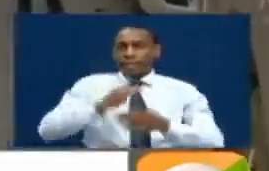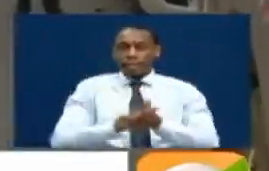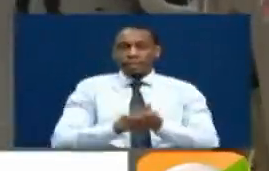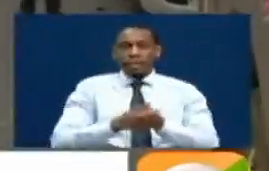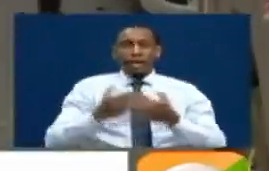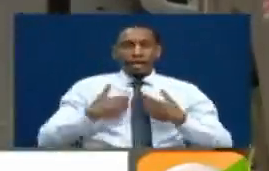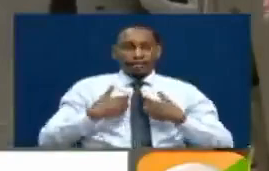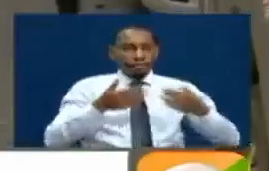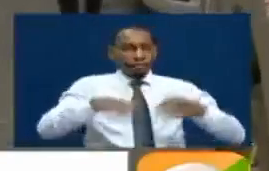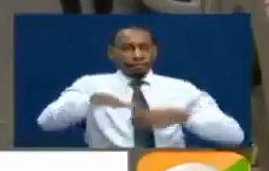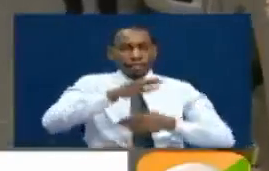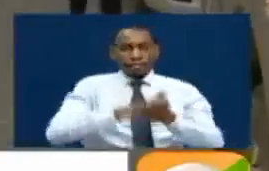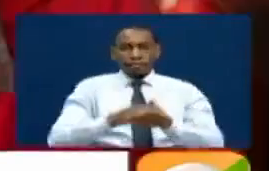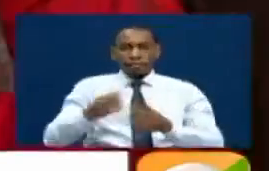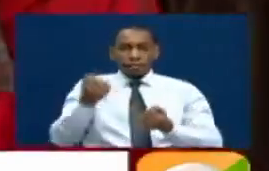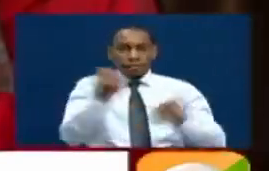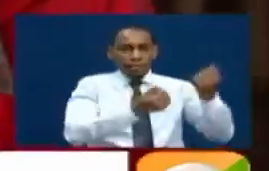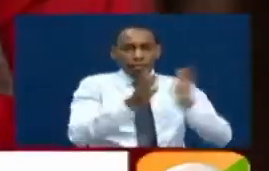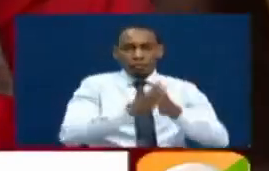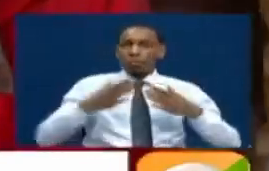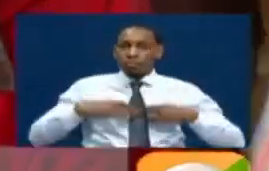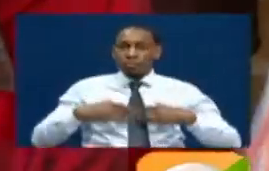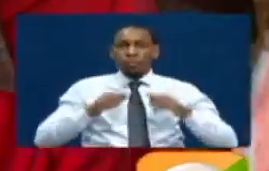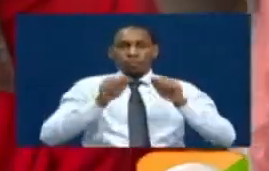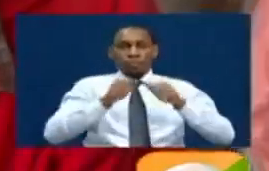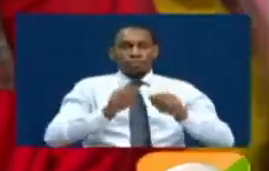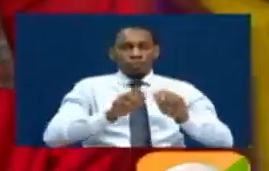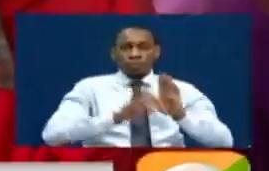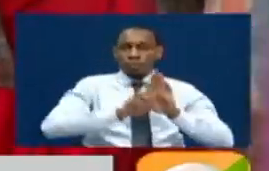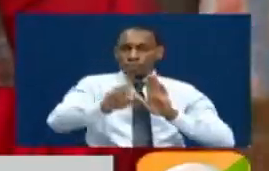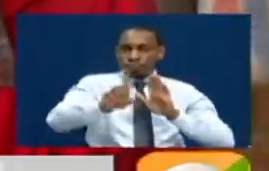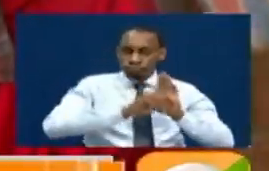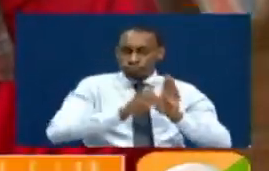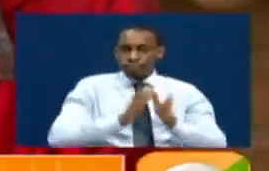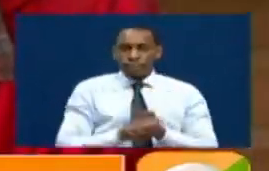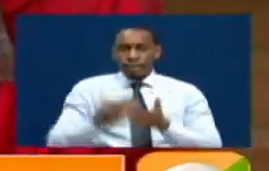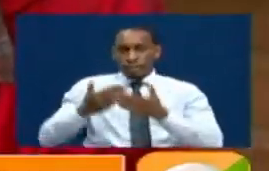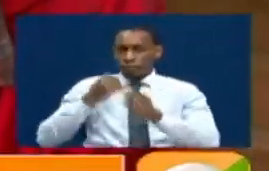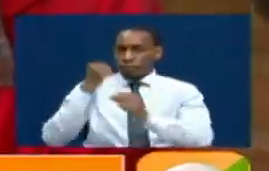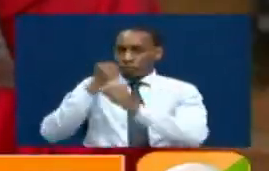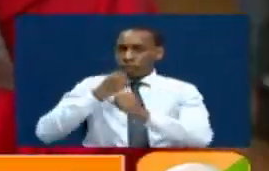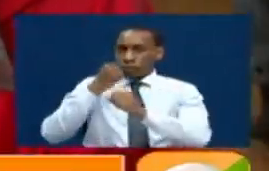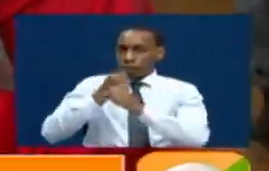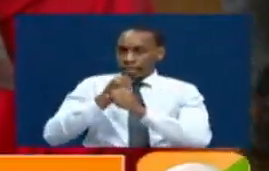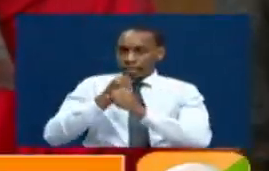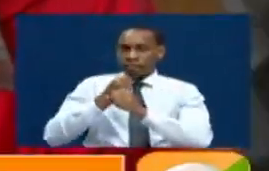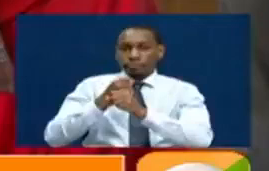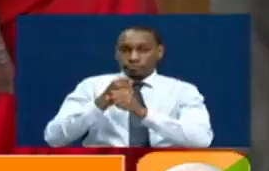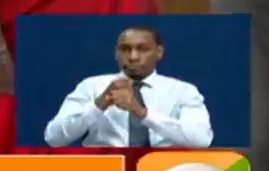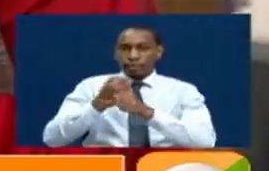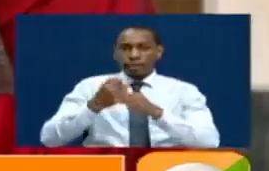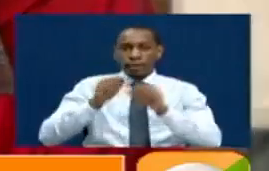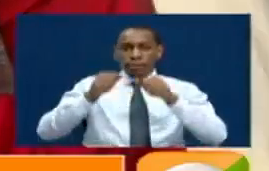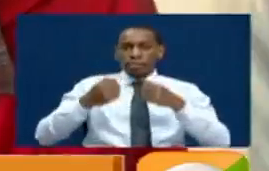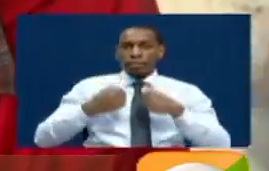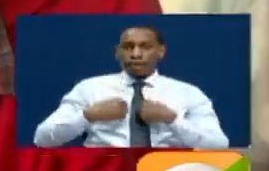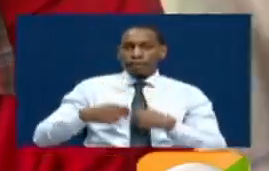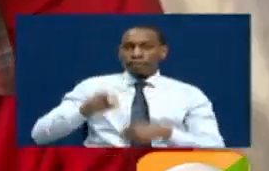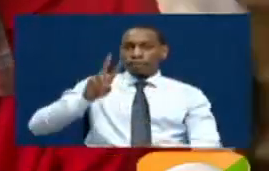both passerbys and vehicles. Ukiwa na kazi, tulikuwa tunapata, by the way, unaweza pata hadi 25 and